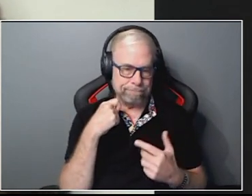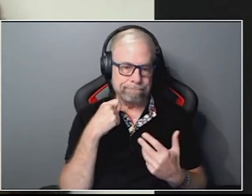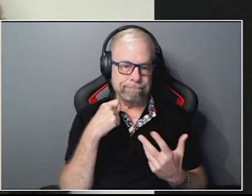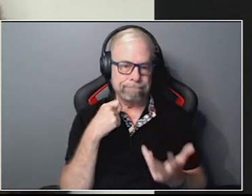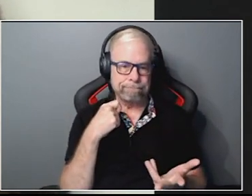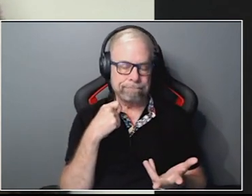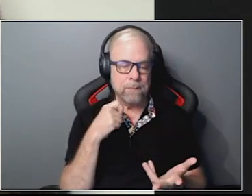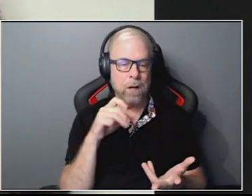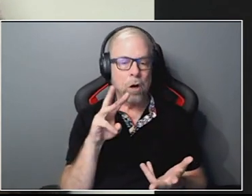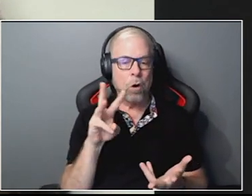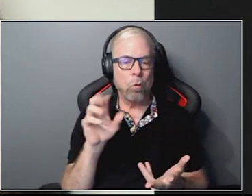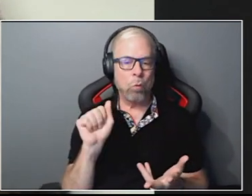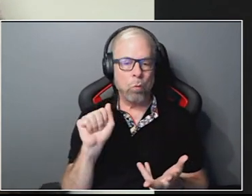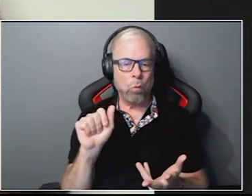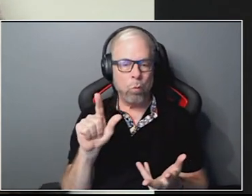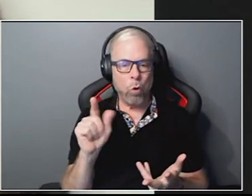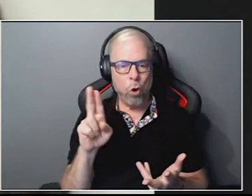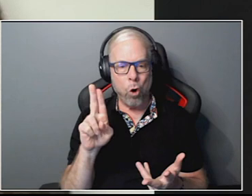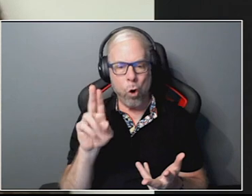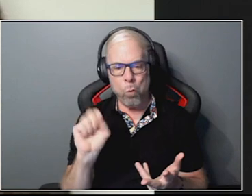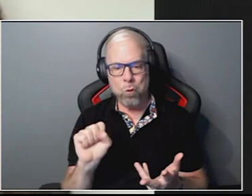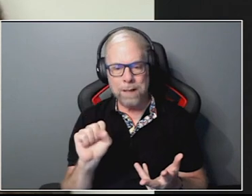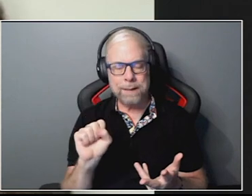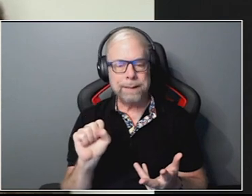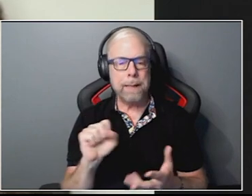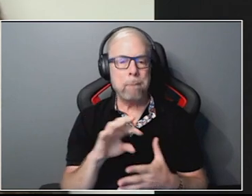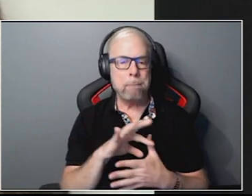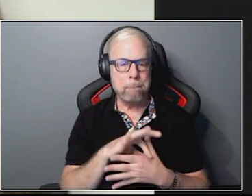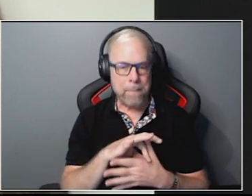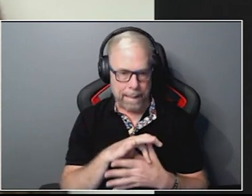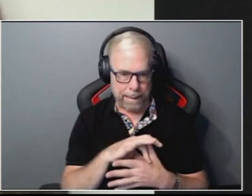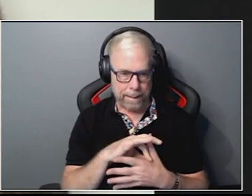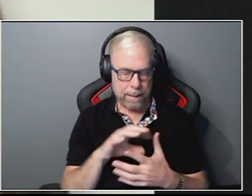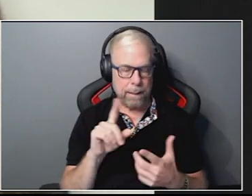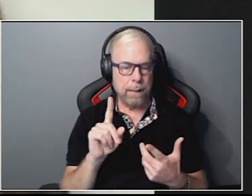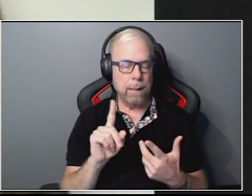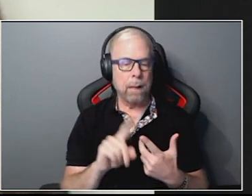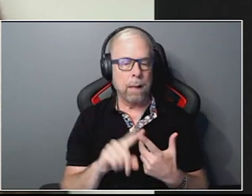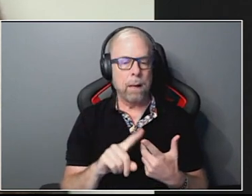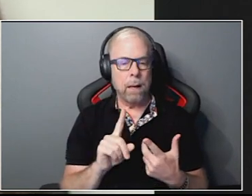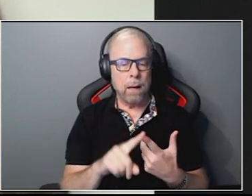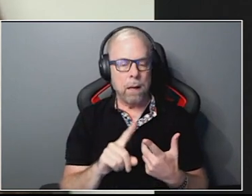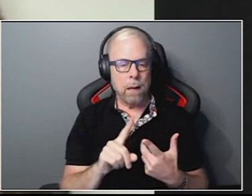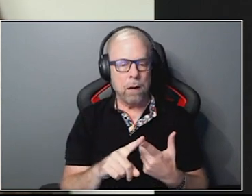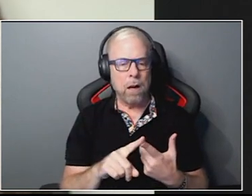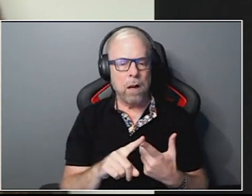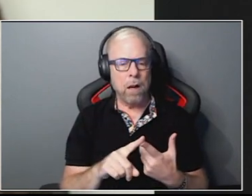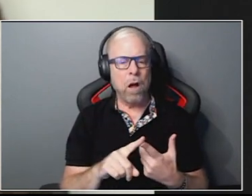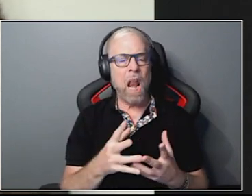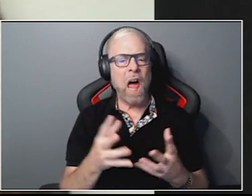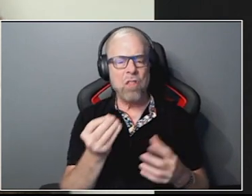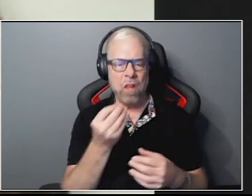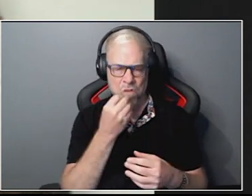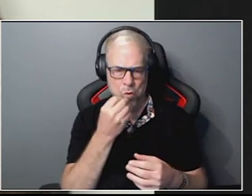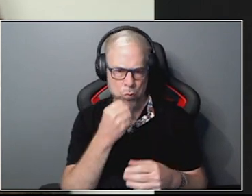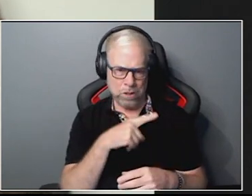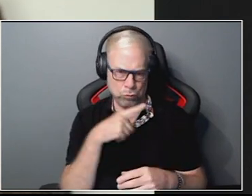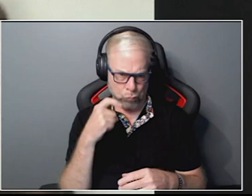walrus meat, whatever. We had dried meat, and we also had a lot of the food was dried,